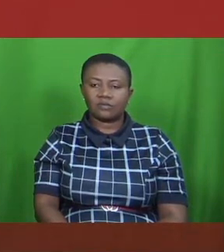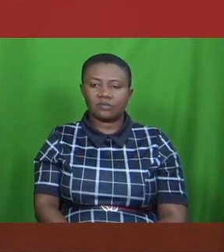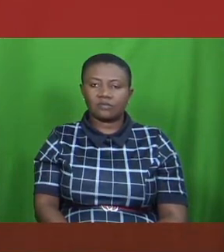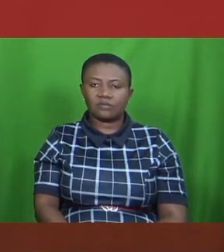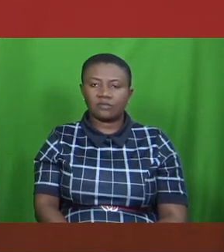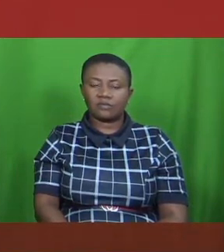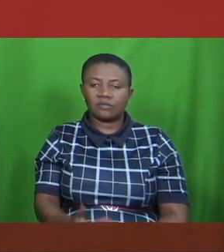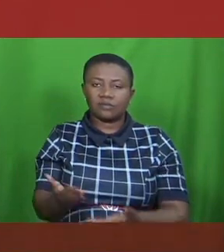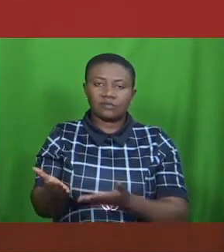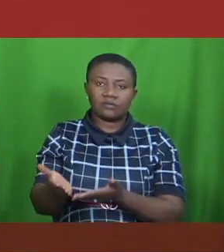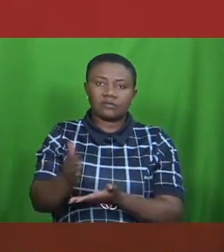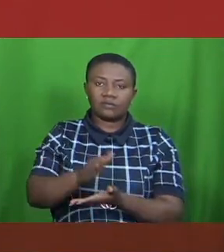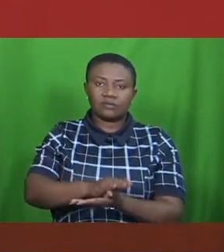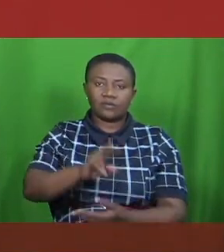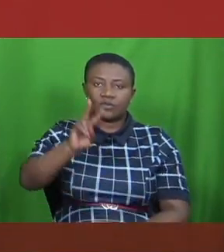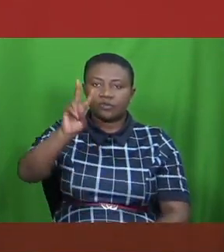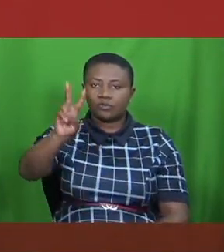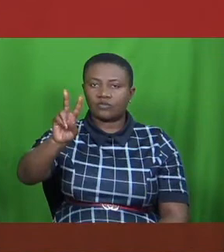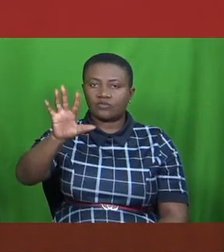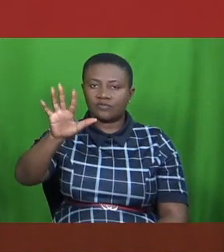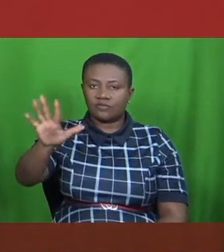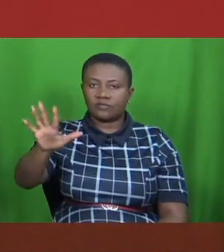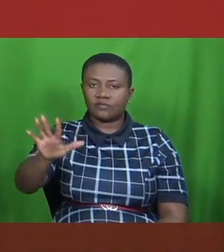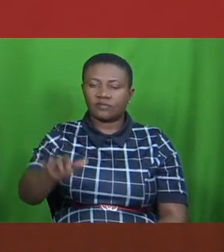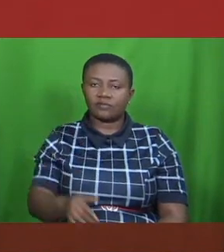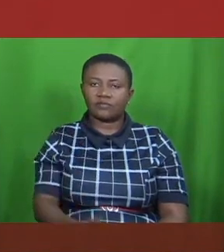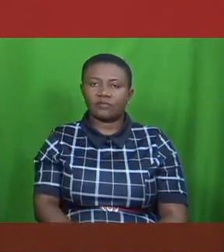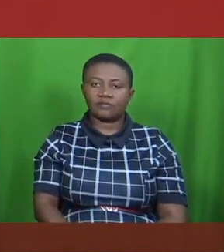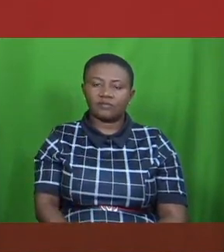Page 25.